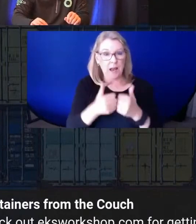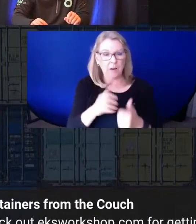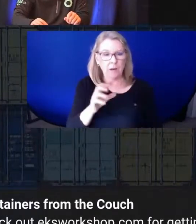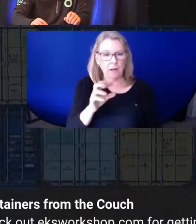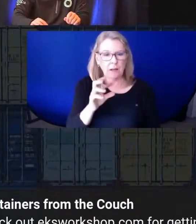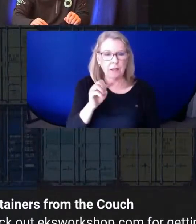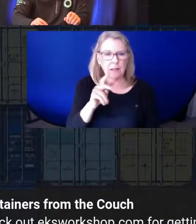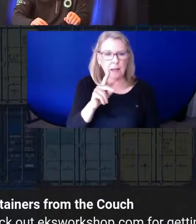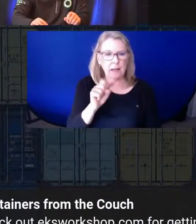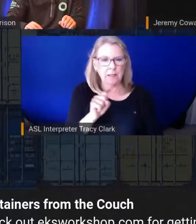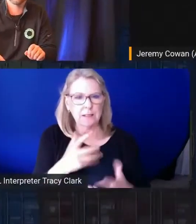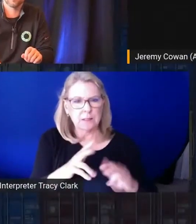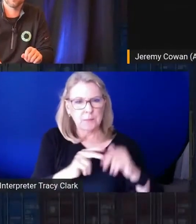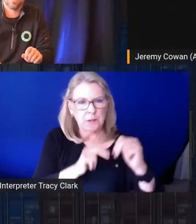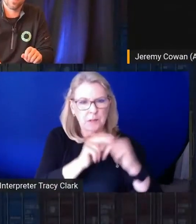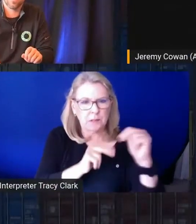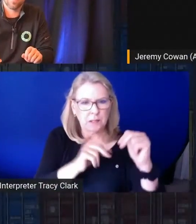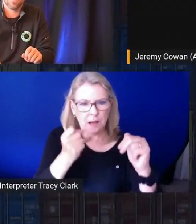deliver value.